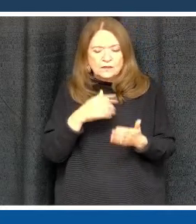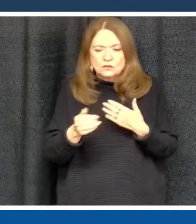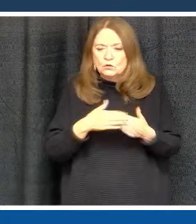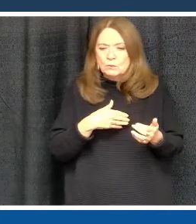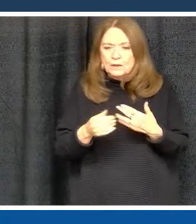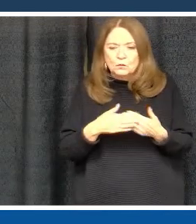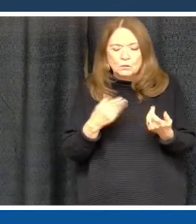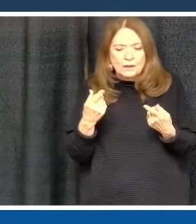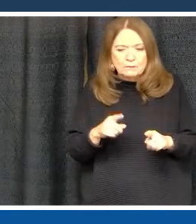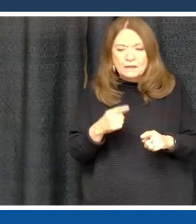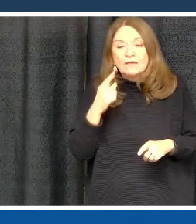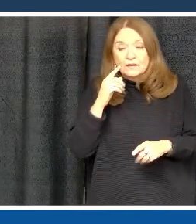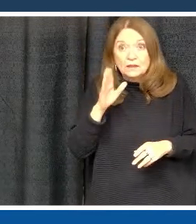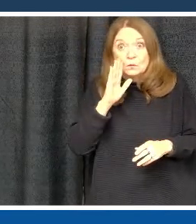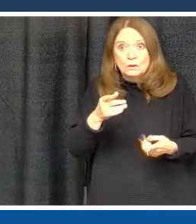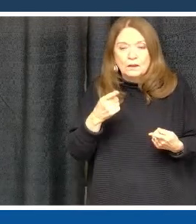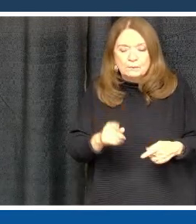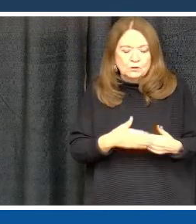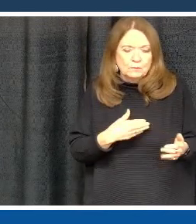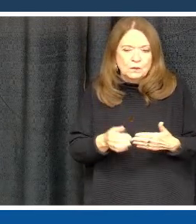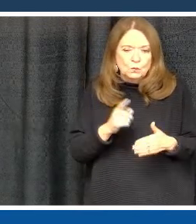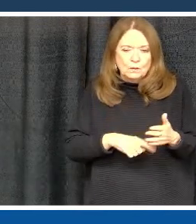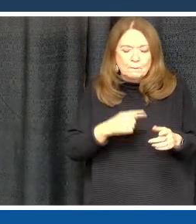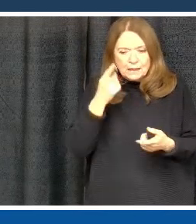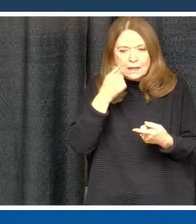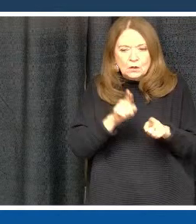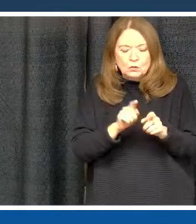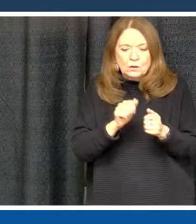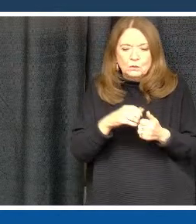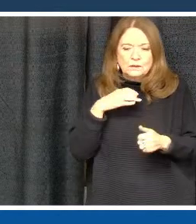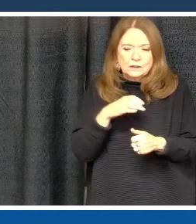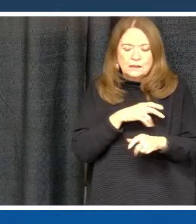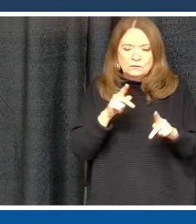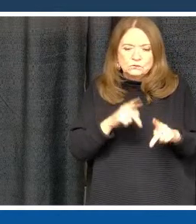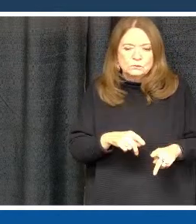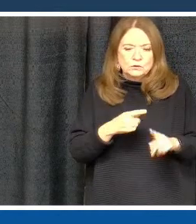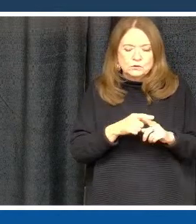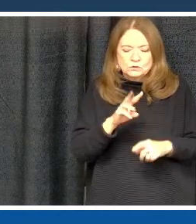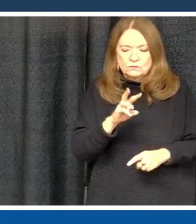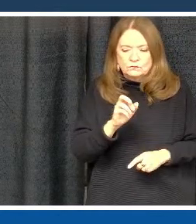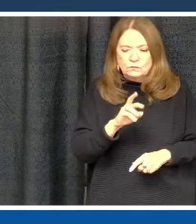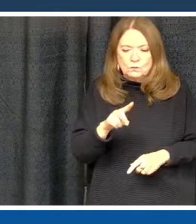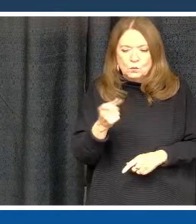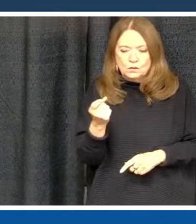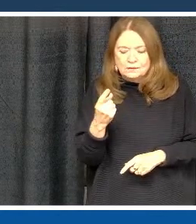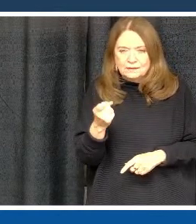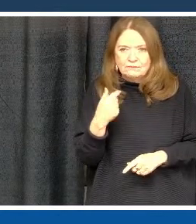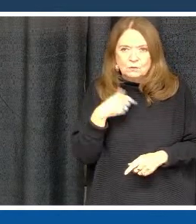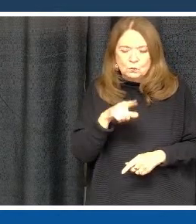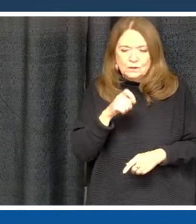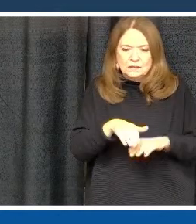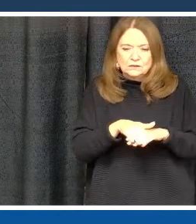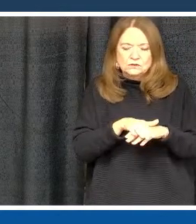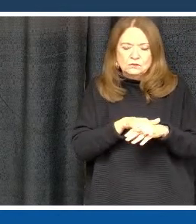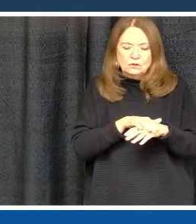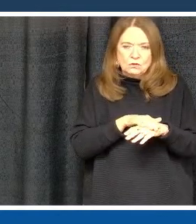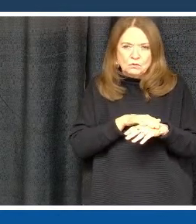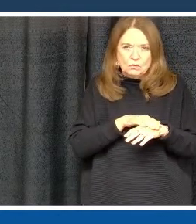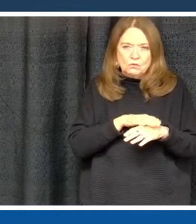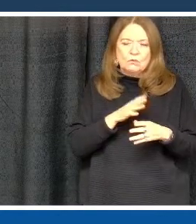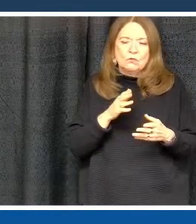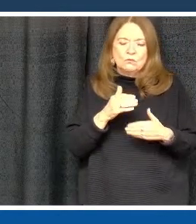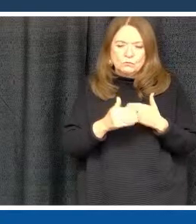it's probably going to happen. But I agree with the councilman from Ward 11. We need to slow our roll here. That's all I've